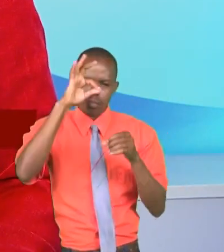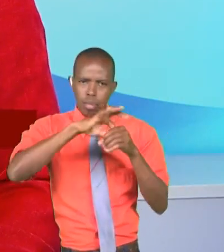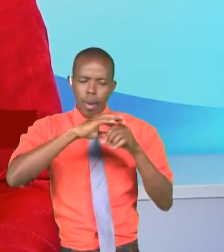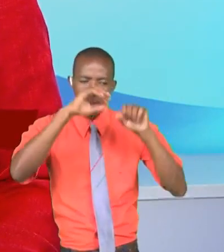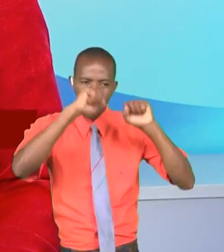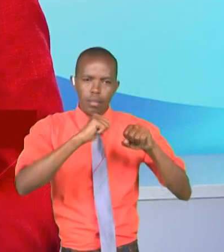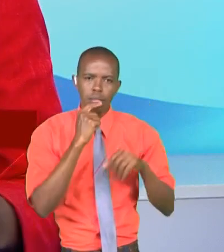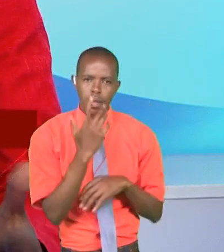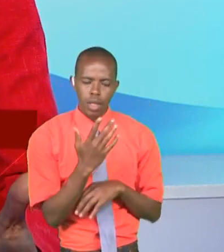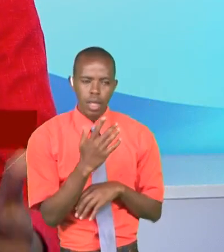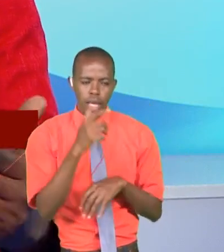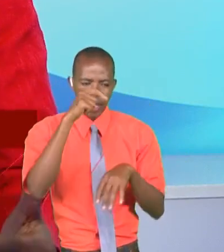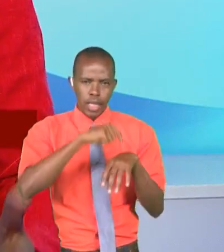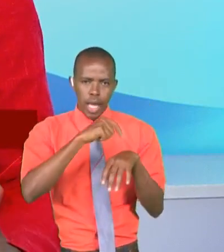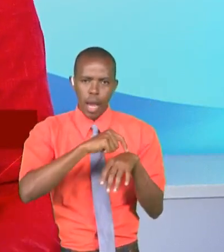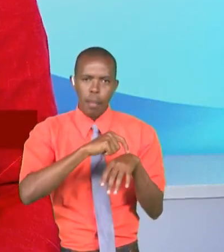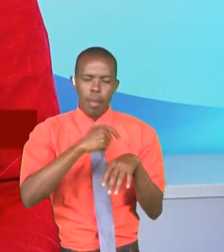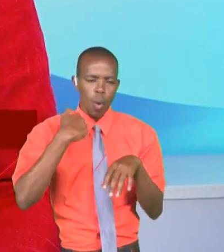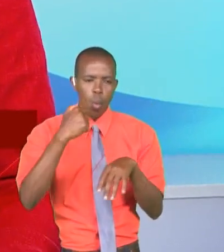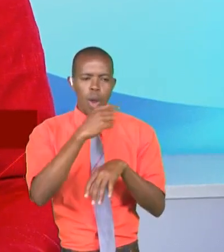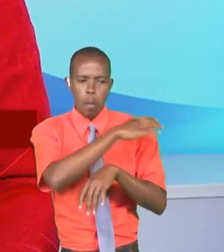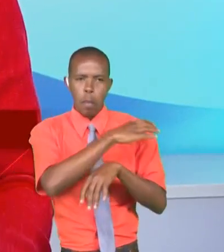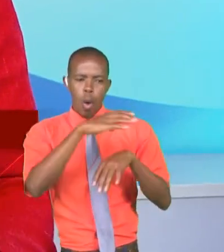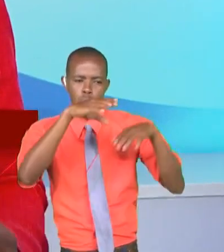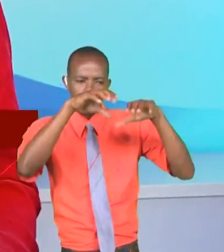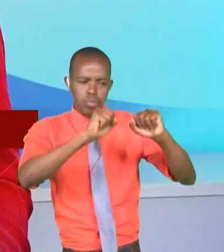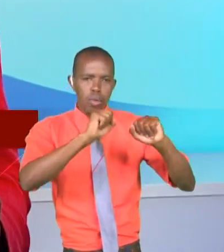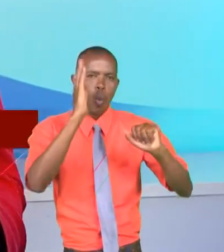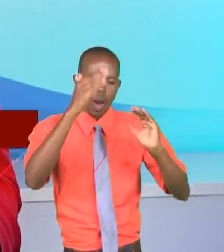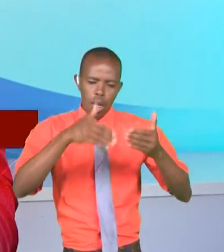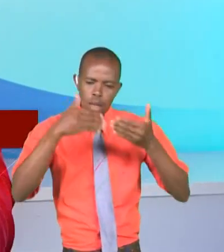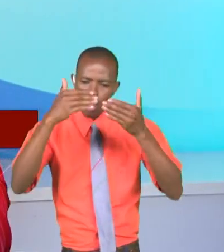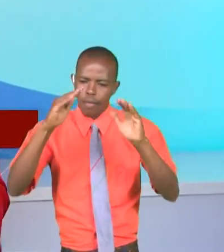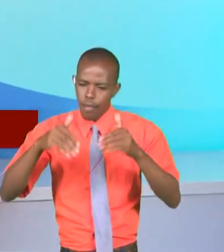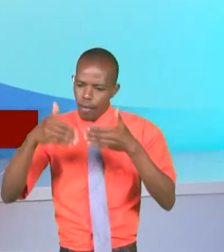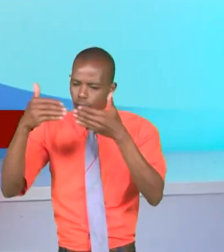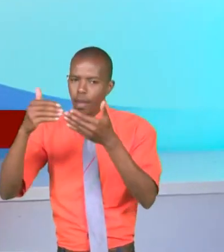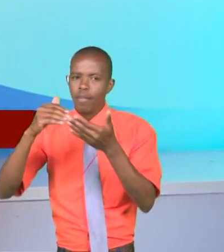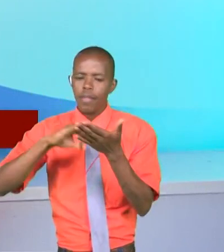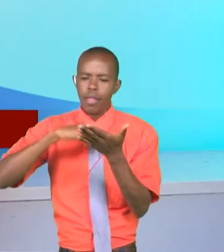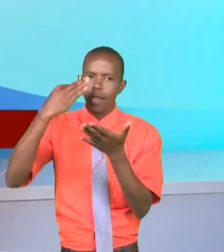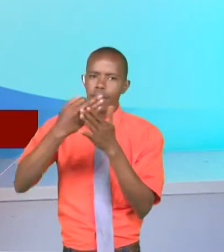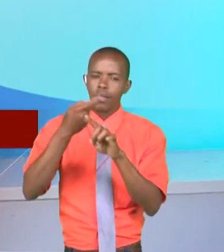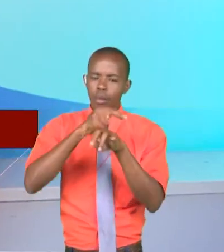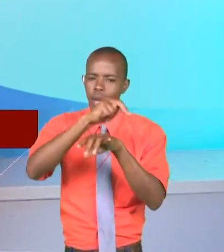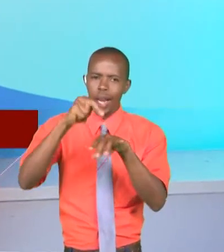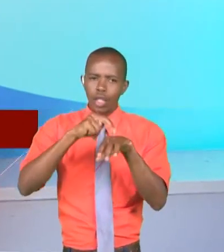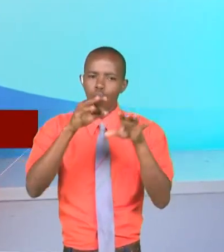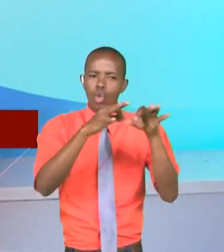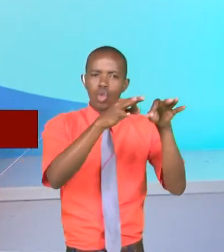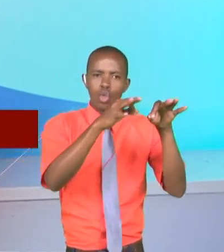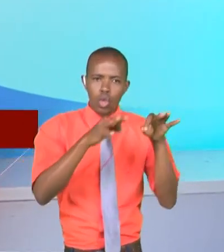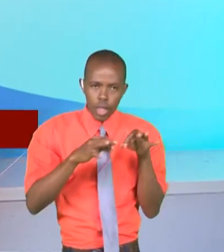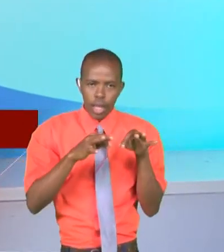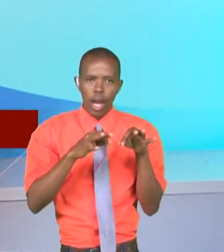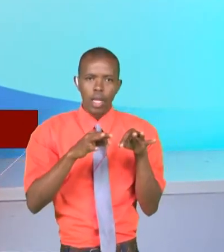to say that once we get power, we will give you this and this, the funds that come from the National Treasury as